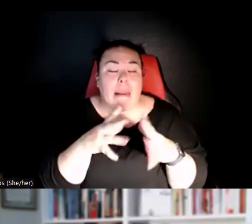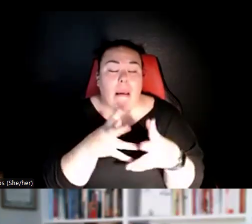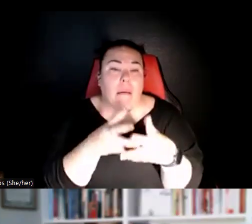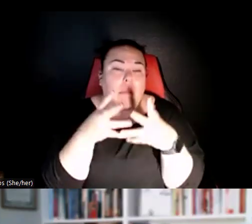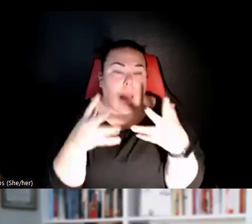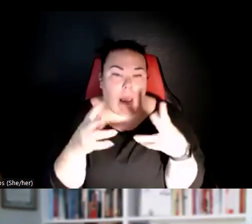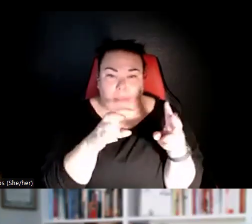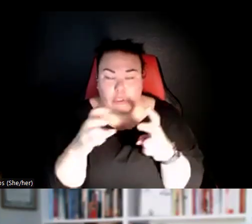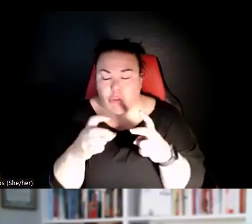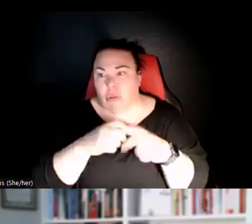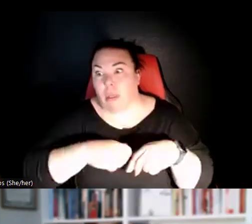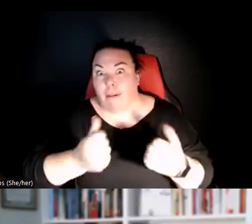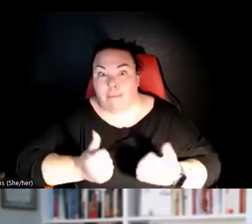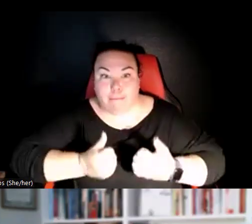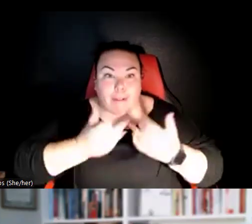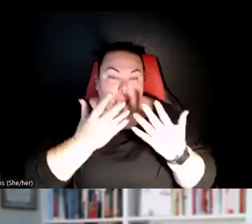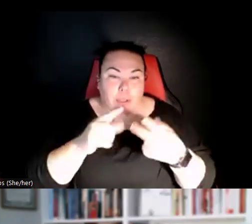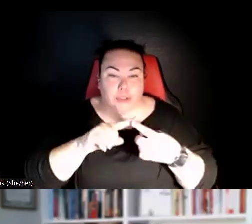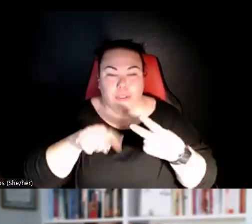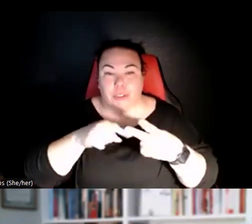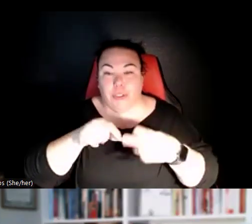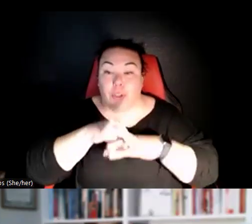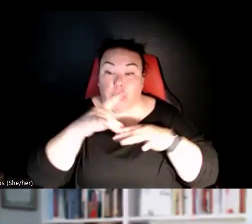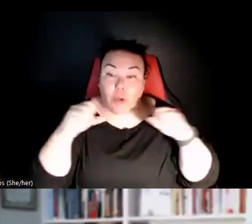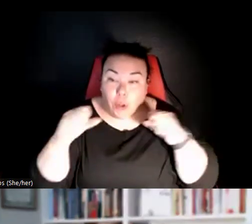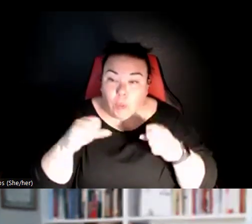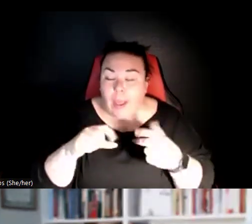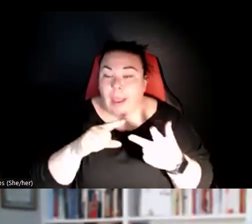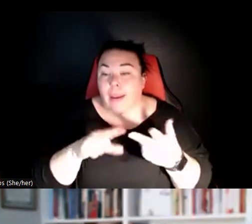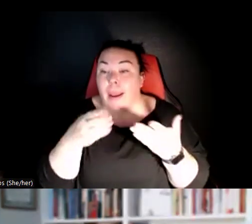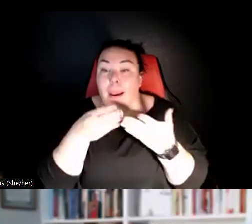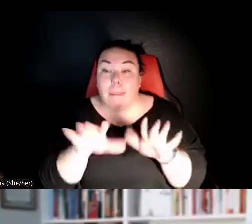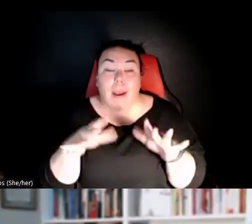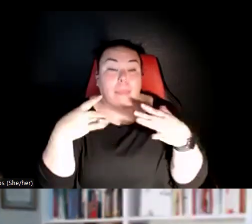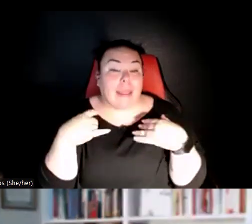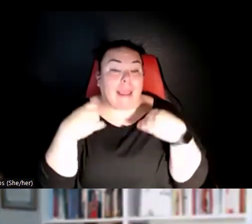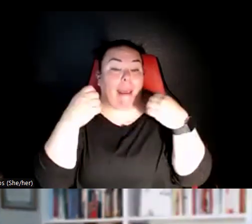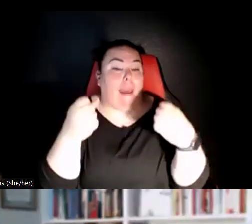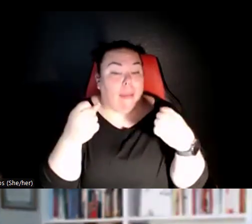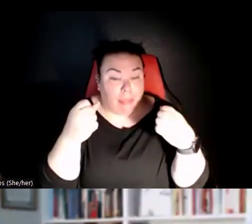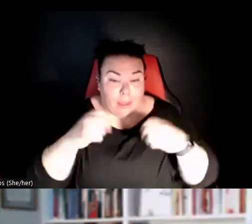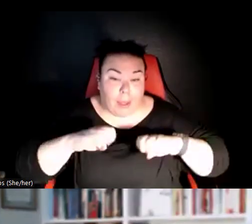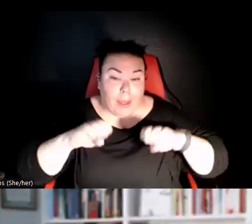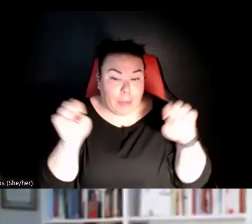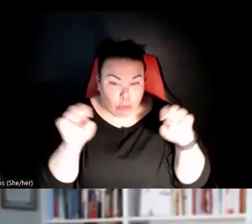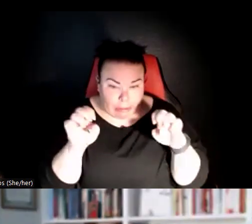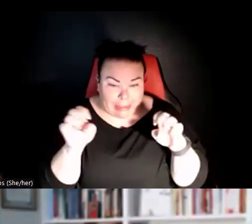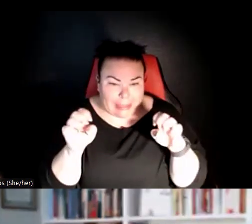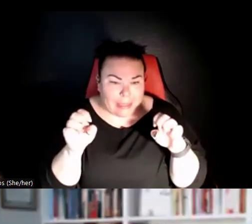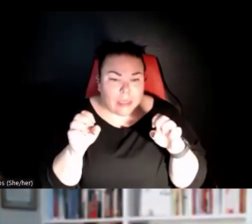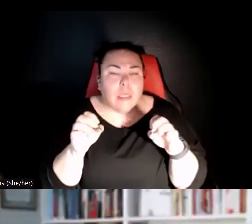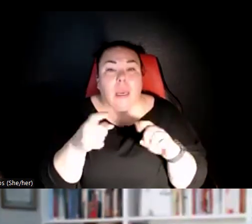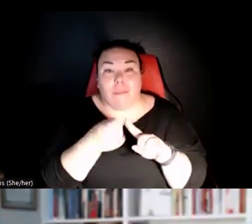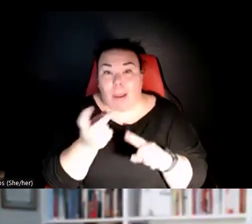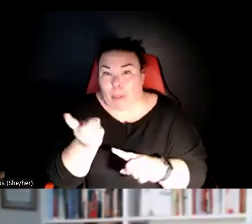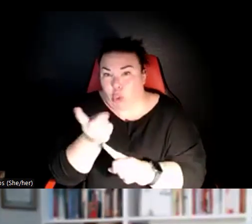fires, earthquakes, public health emergencies. So, I would love to hear from the two of you really, what are your proudest moments